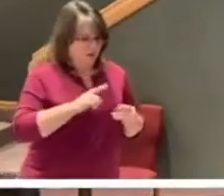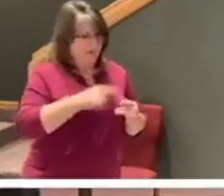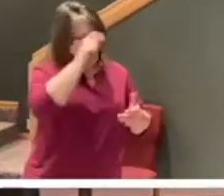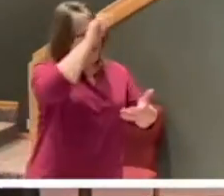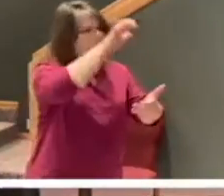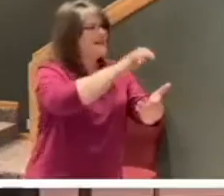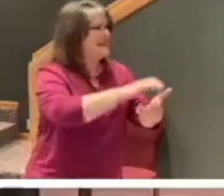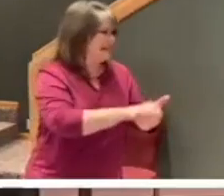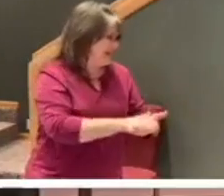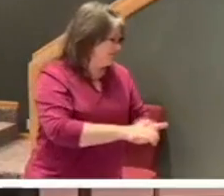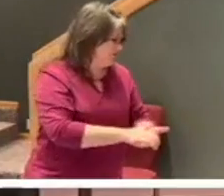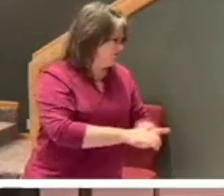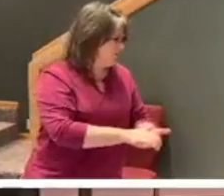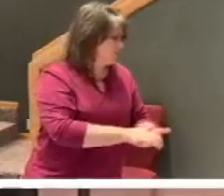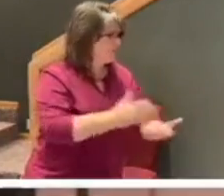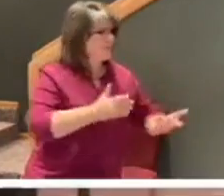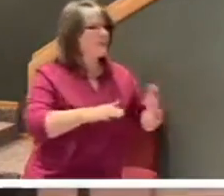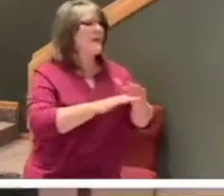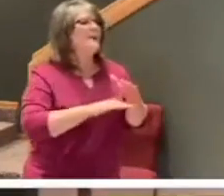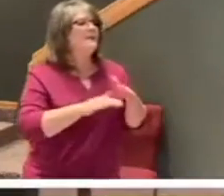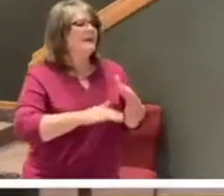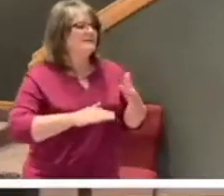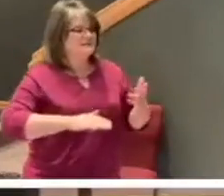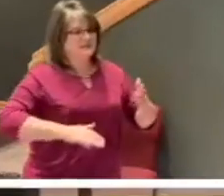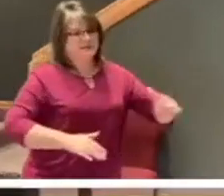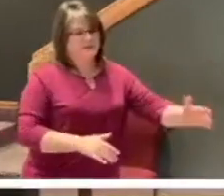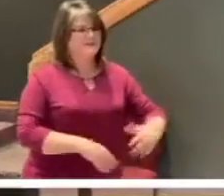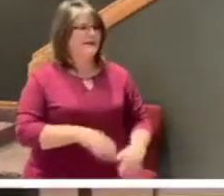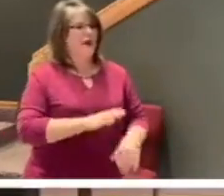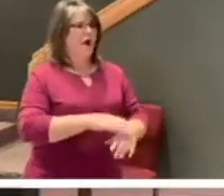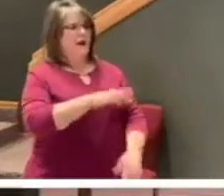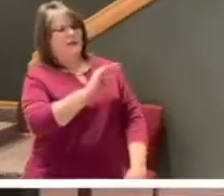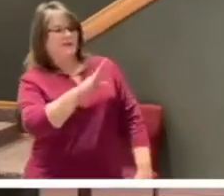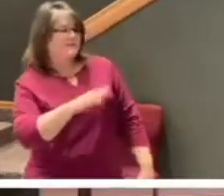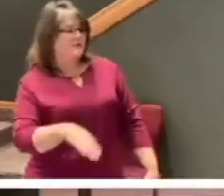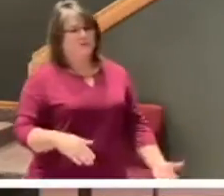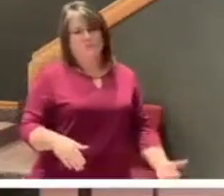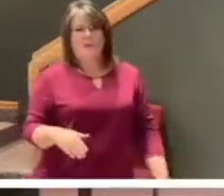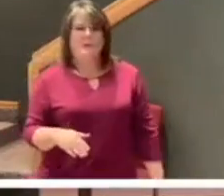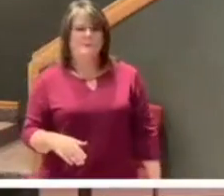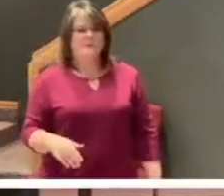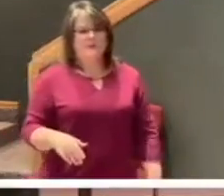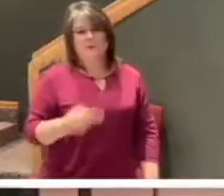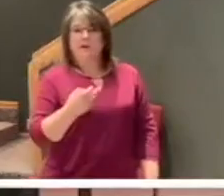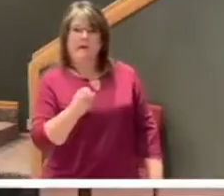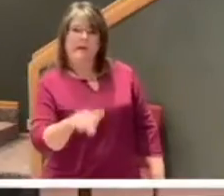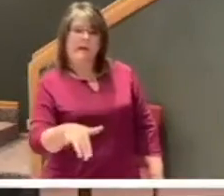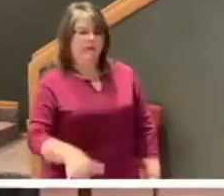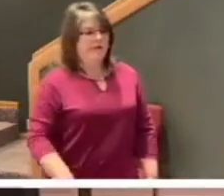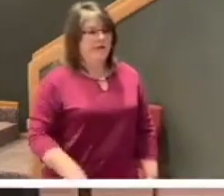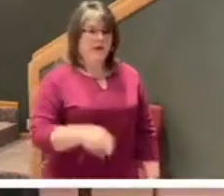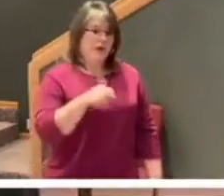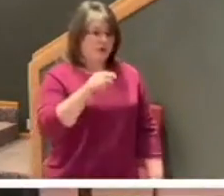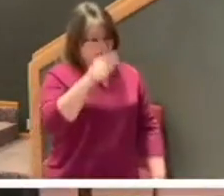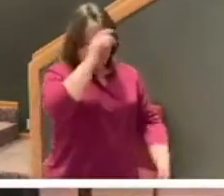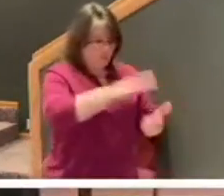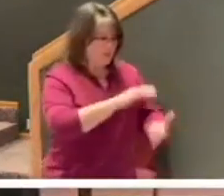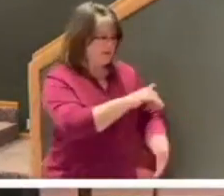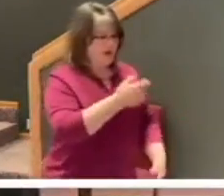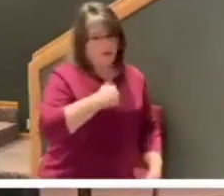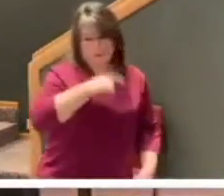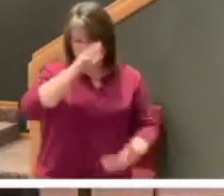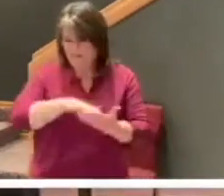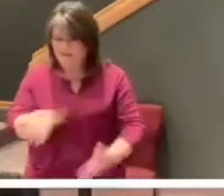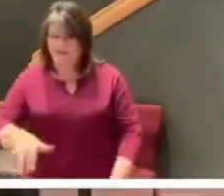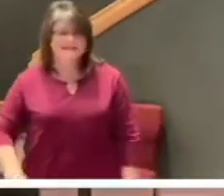beliefs. I mean, she basically was jumping on Facebook here and be like, well, hey, you know, you guys believe that, we believe this.